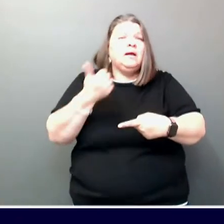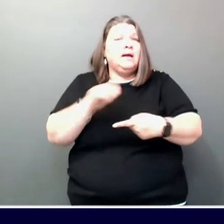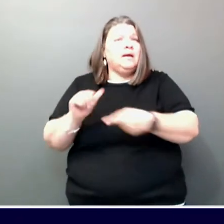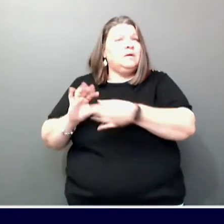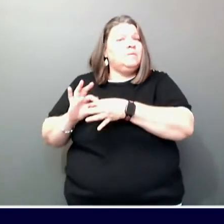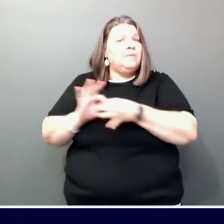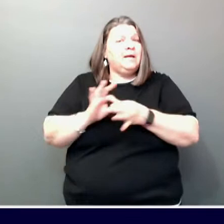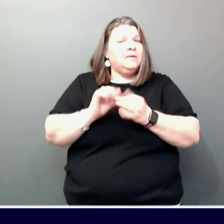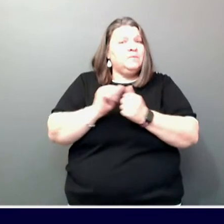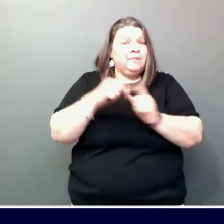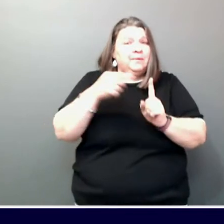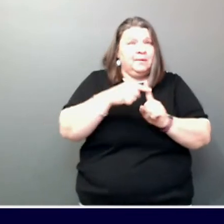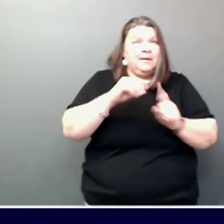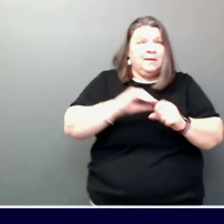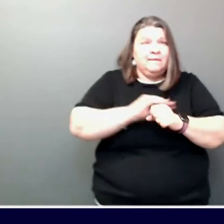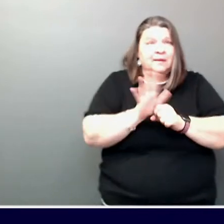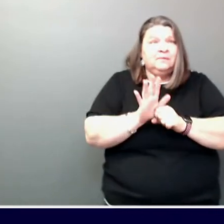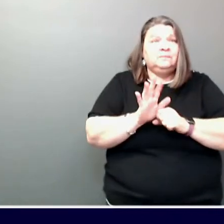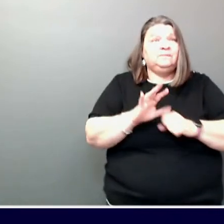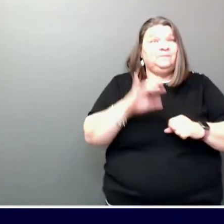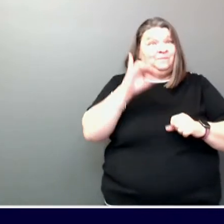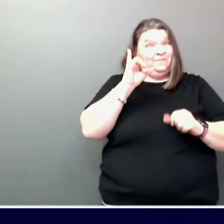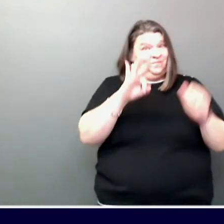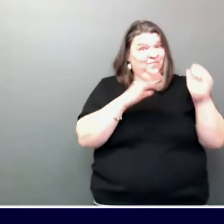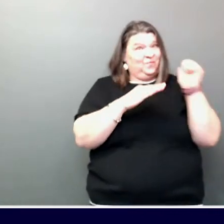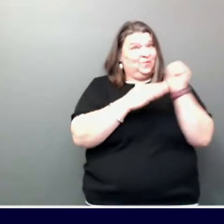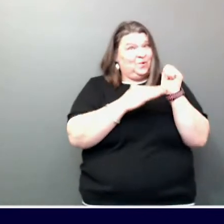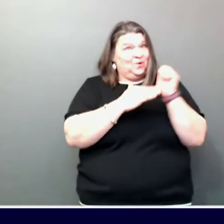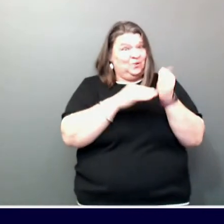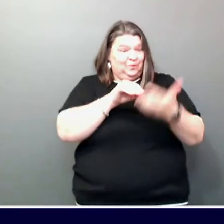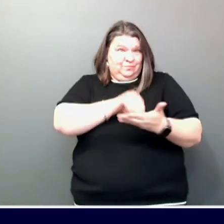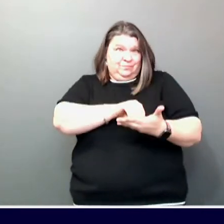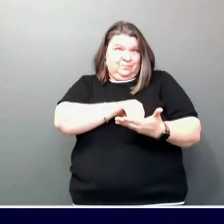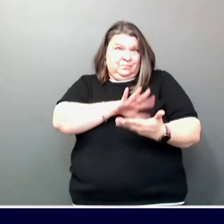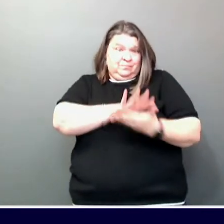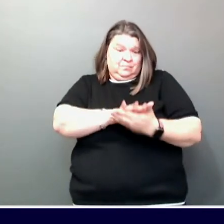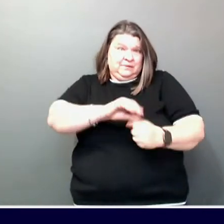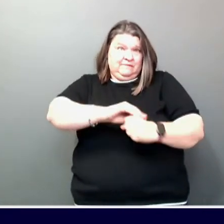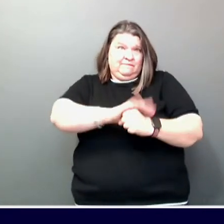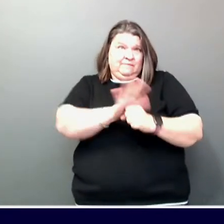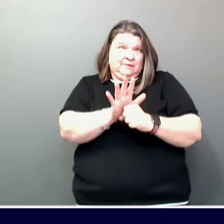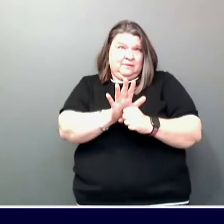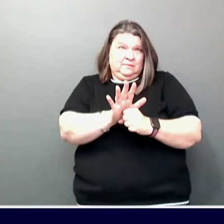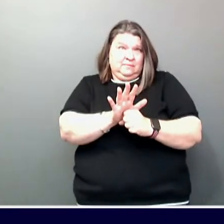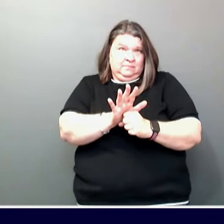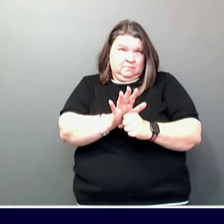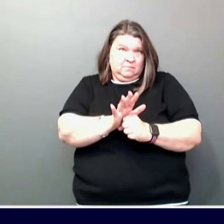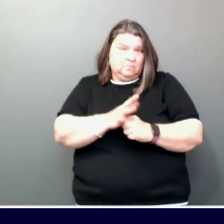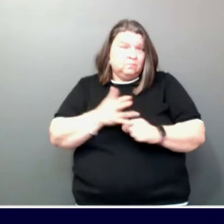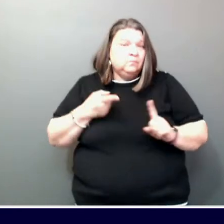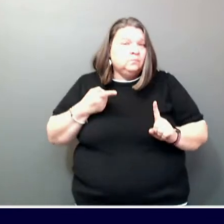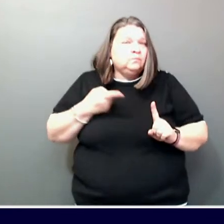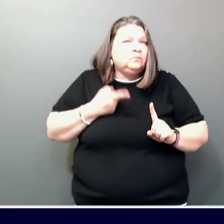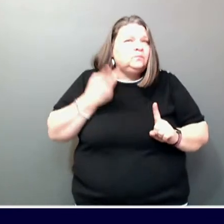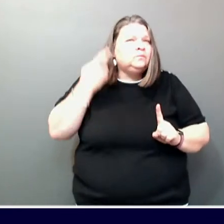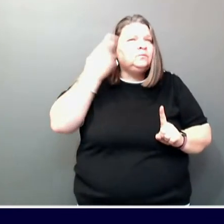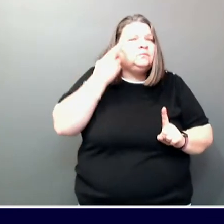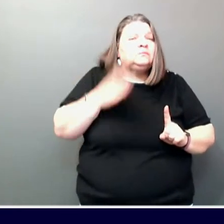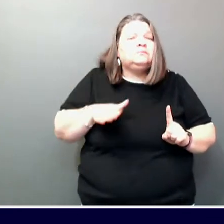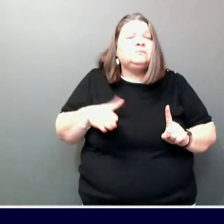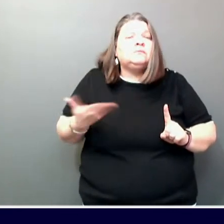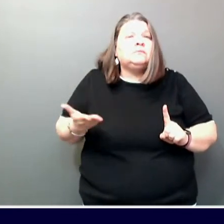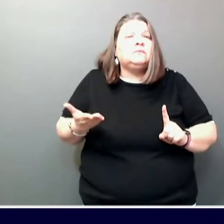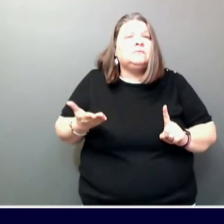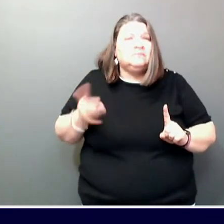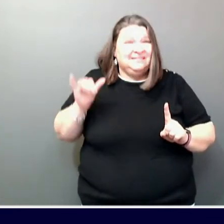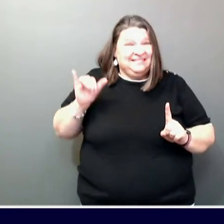physician, by the pronouncing physician, as a contributing cause of death. That's a really important step, Patty, and I'll connect it to your question.